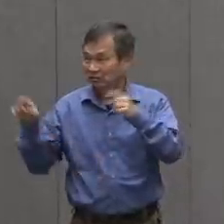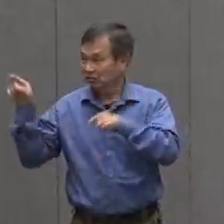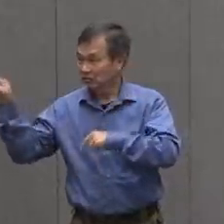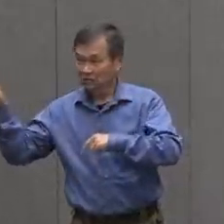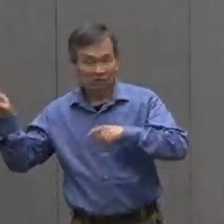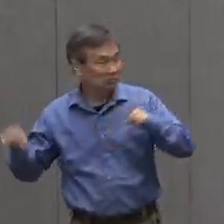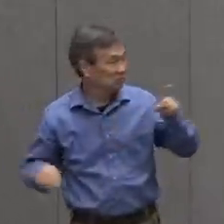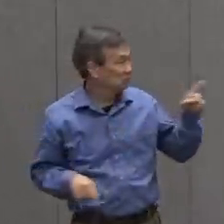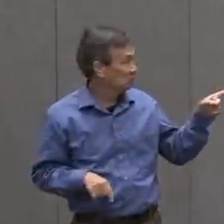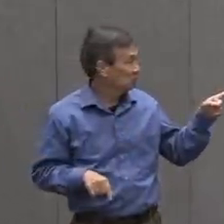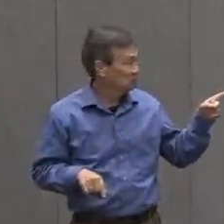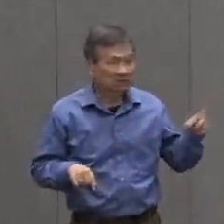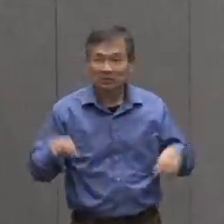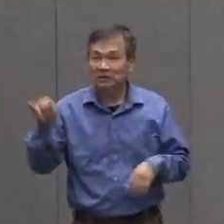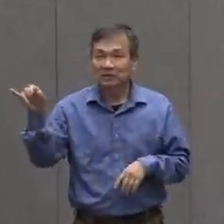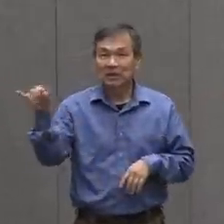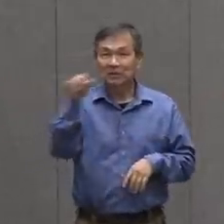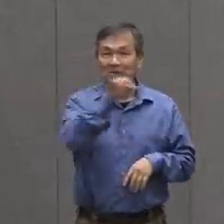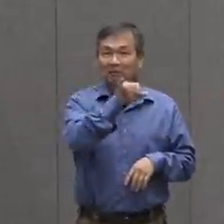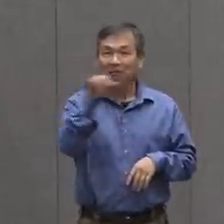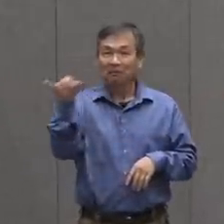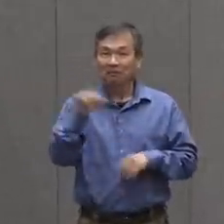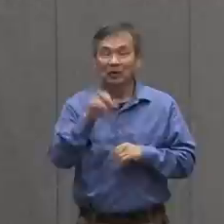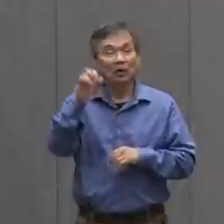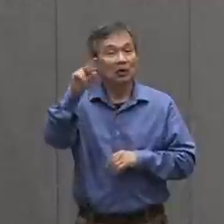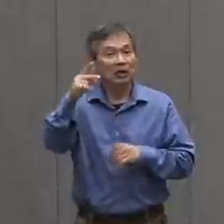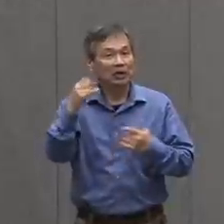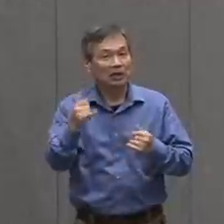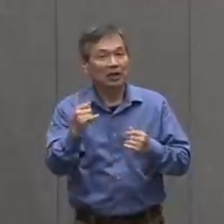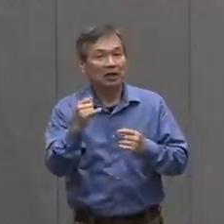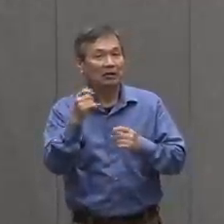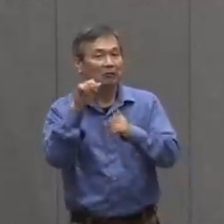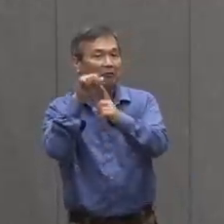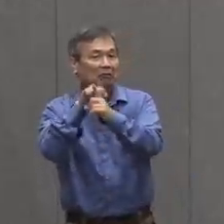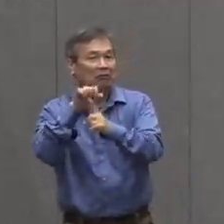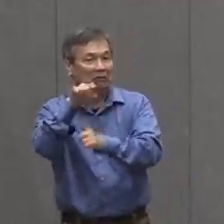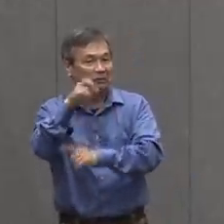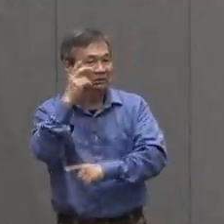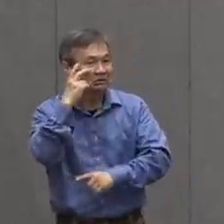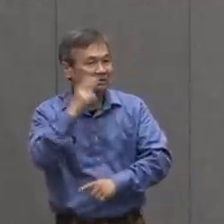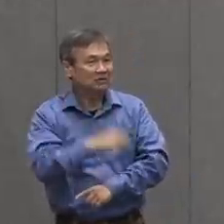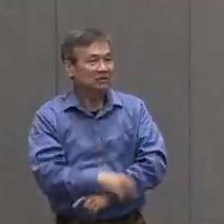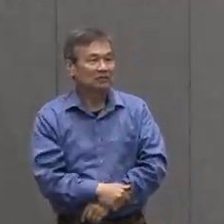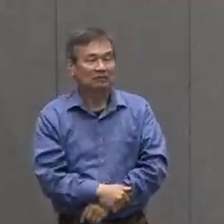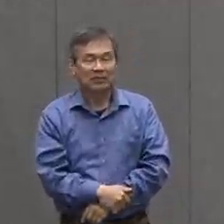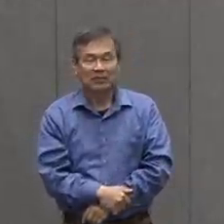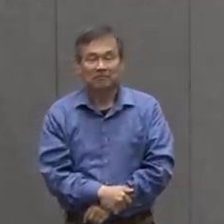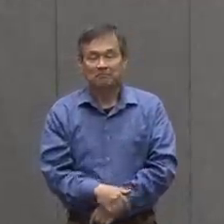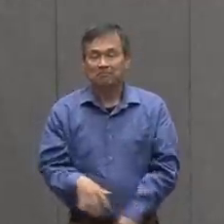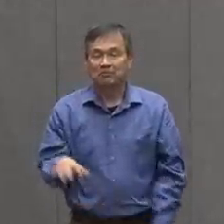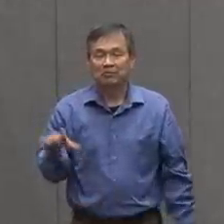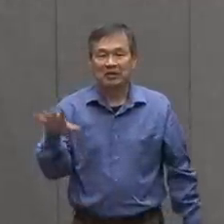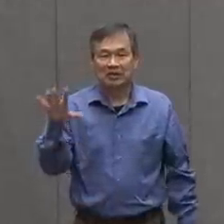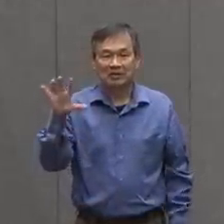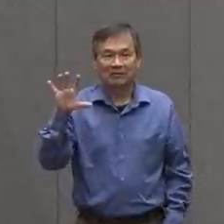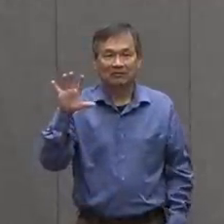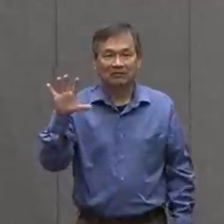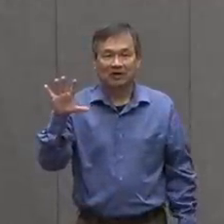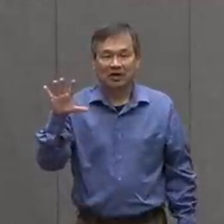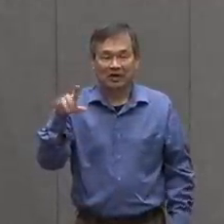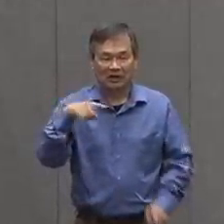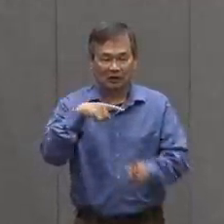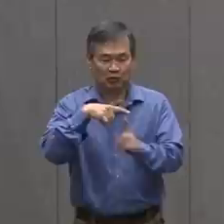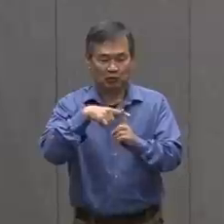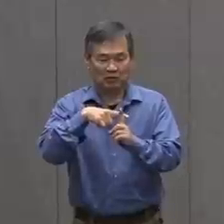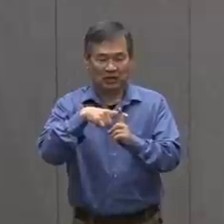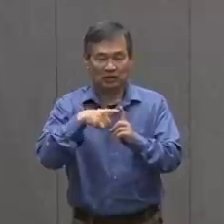Okay, let's see. This one's a little tricky. 5 plus